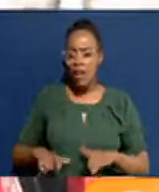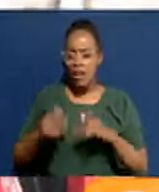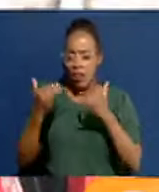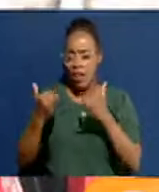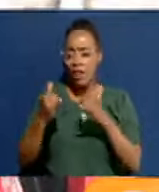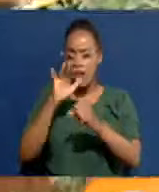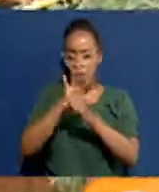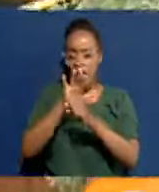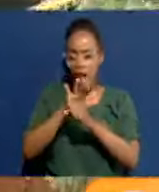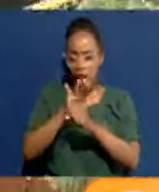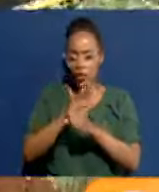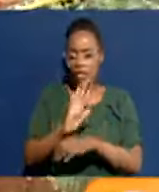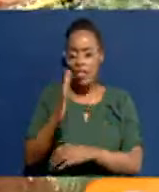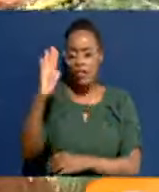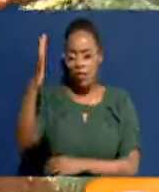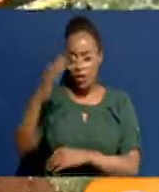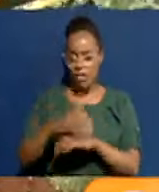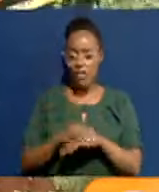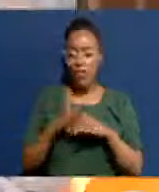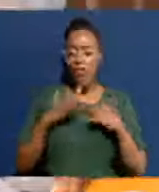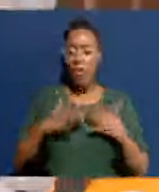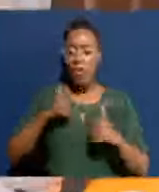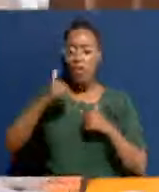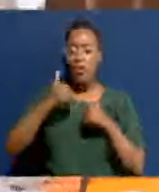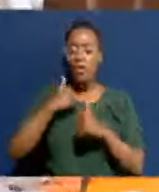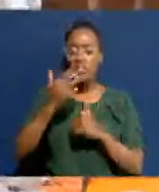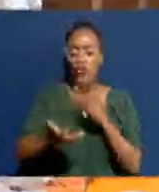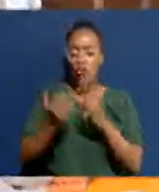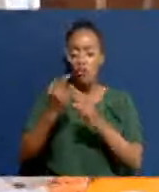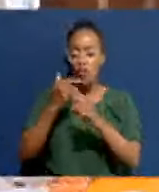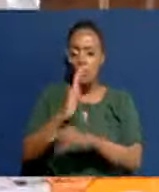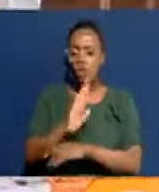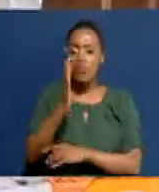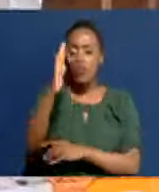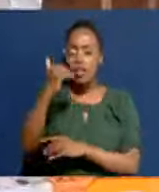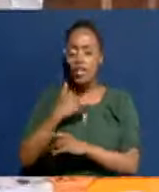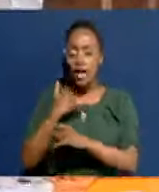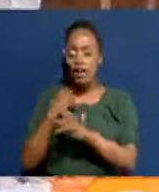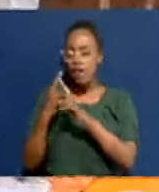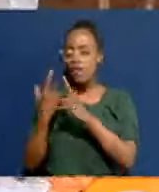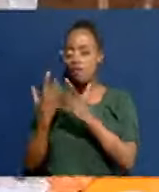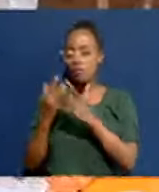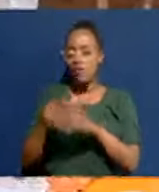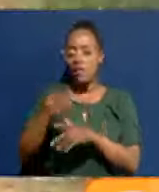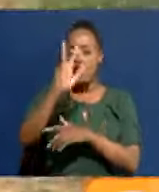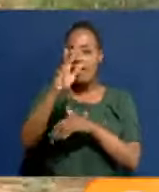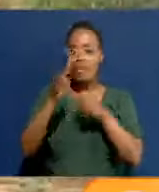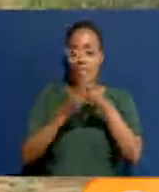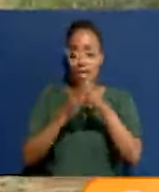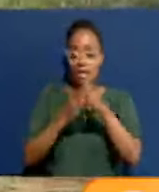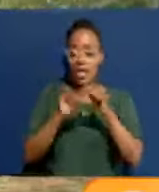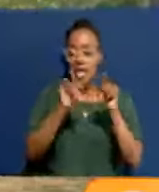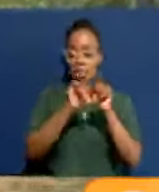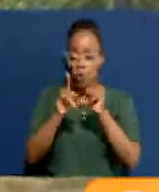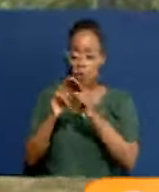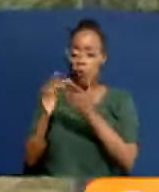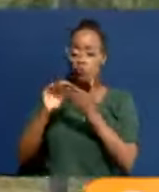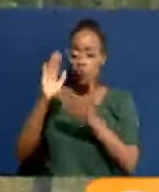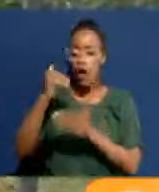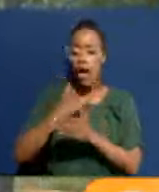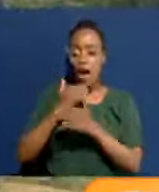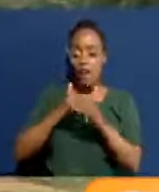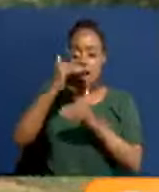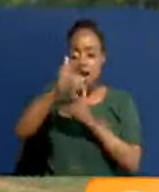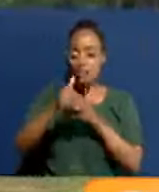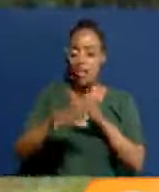ni wengi pale msituni. The number of bodies exhumed from the forest has since risen to 39 and counting, following